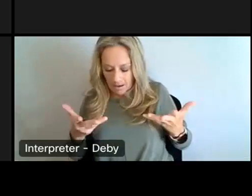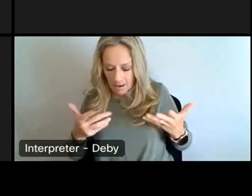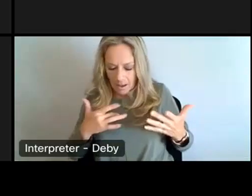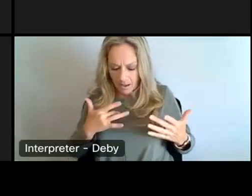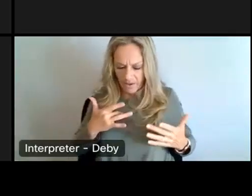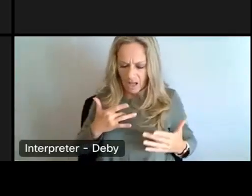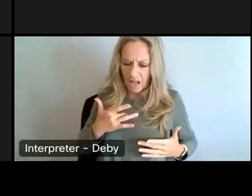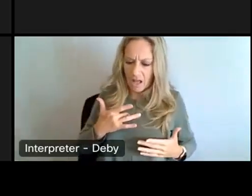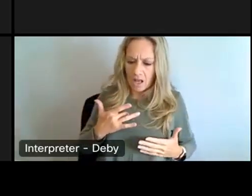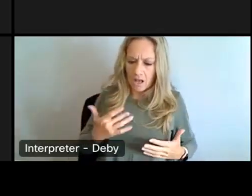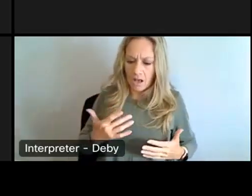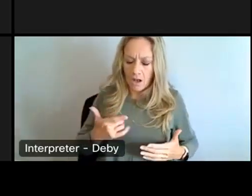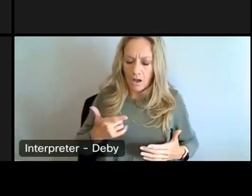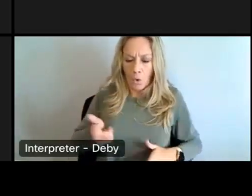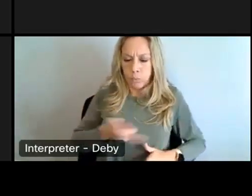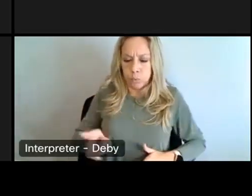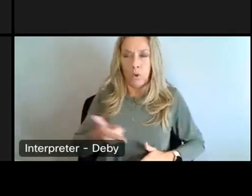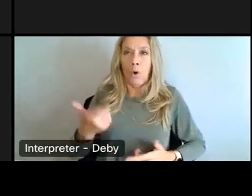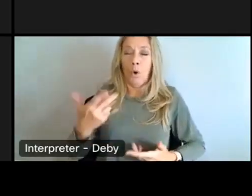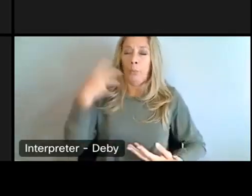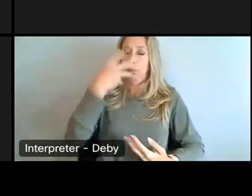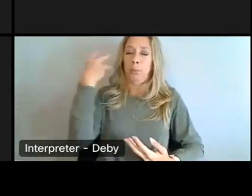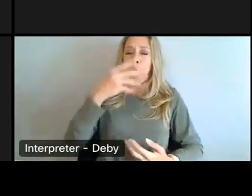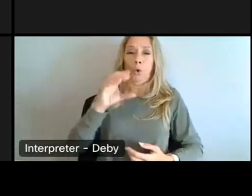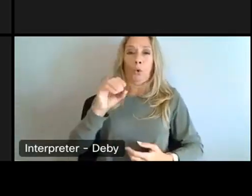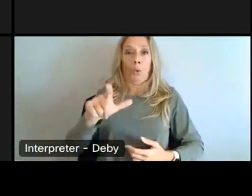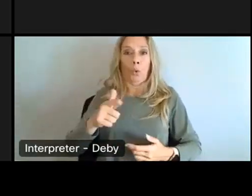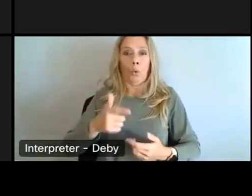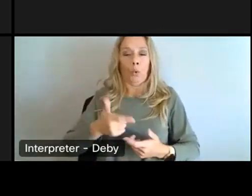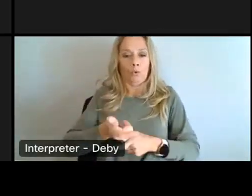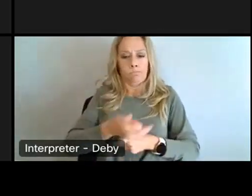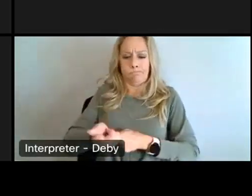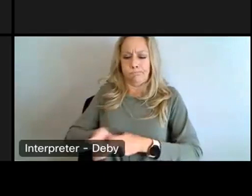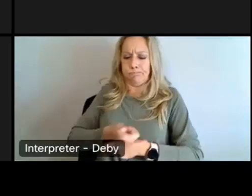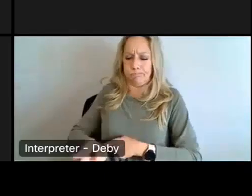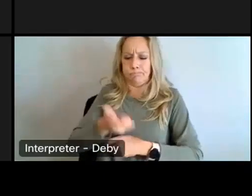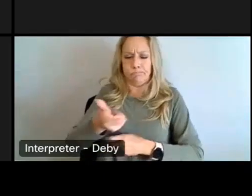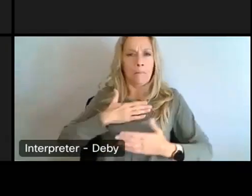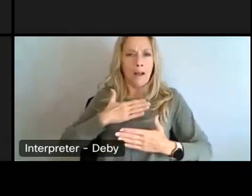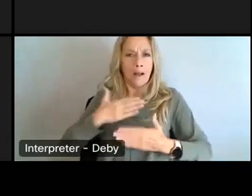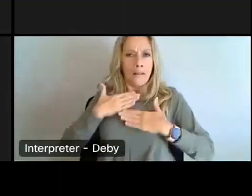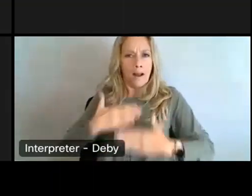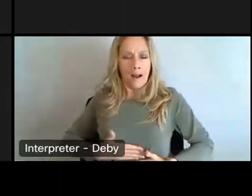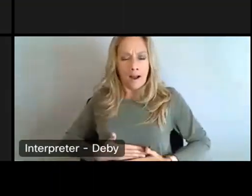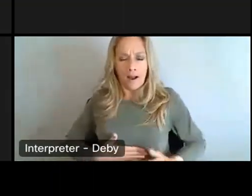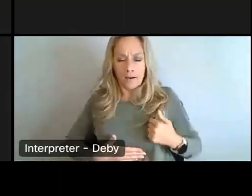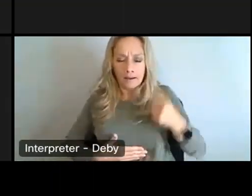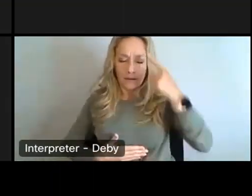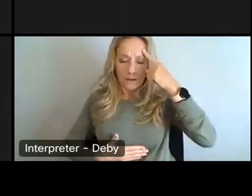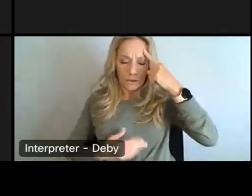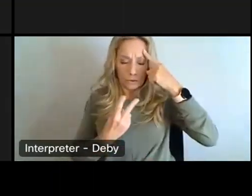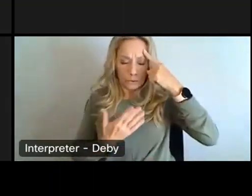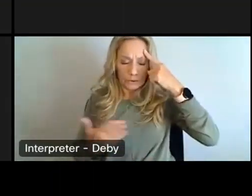sensation of the fire extinguisher they had brought with them to put me out. And kind of two things came over me at that precise